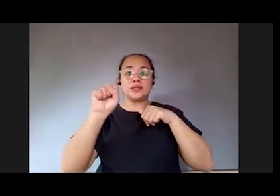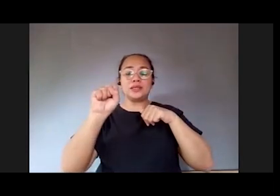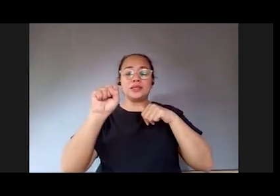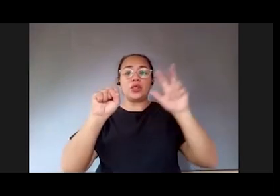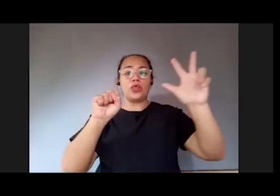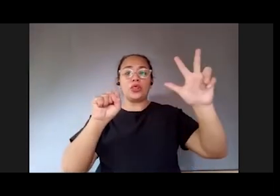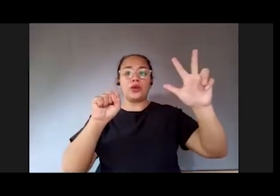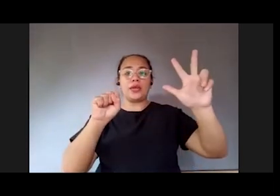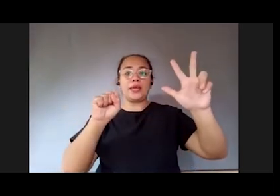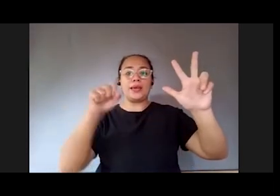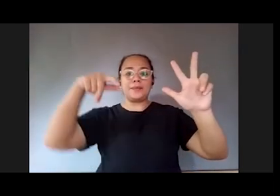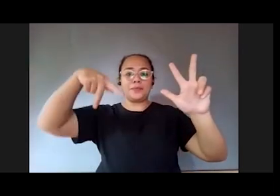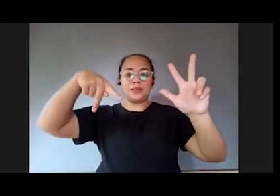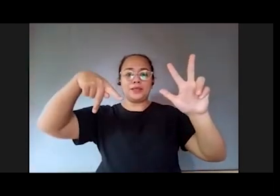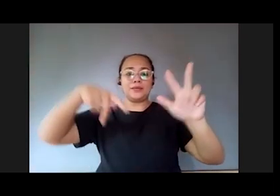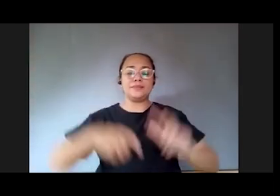predicate.